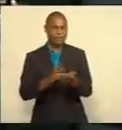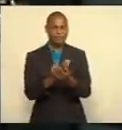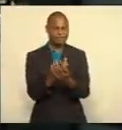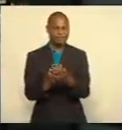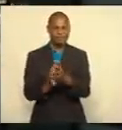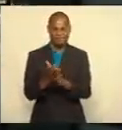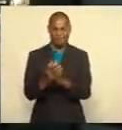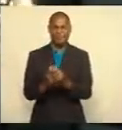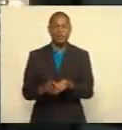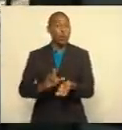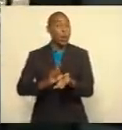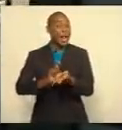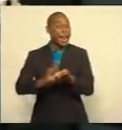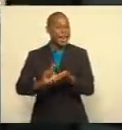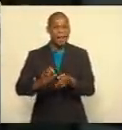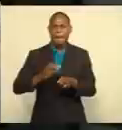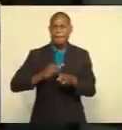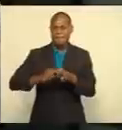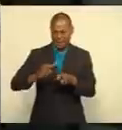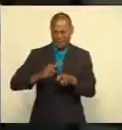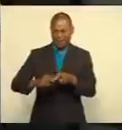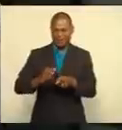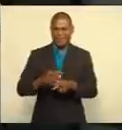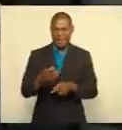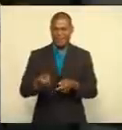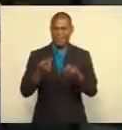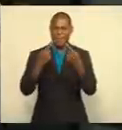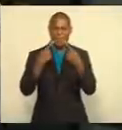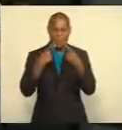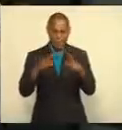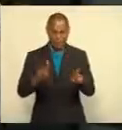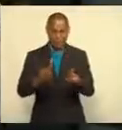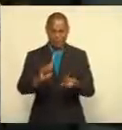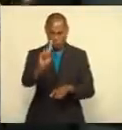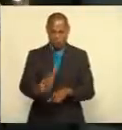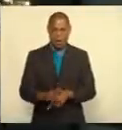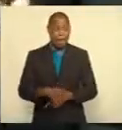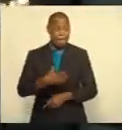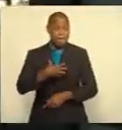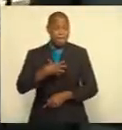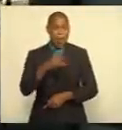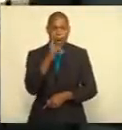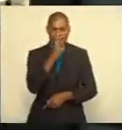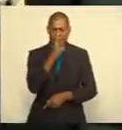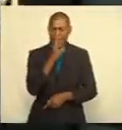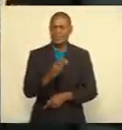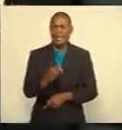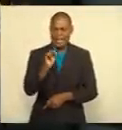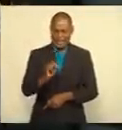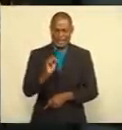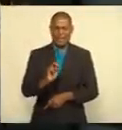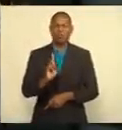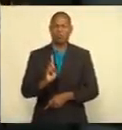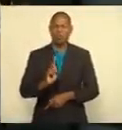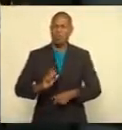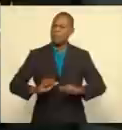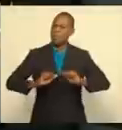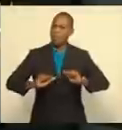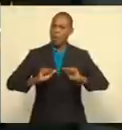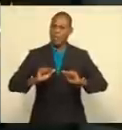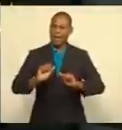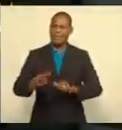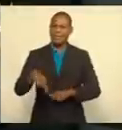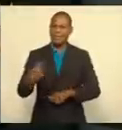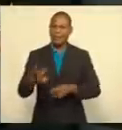also clear, the message from the press conference today, that more people needed to wear gloves and masks while they are